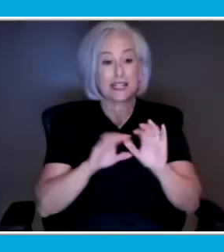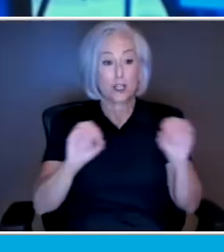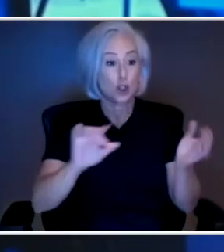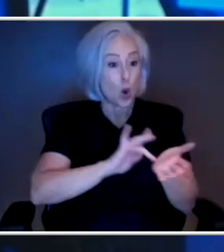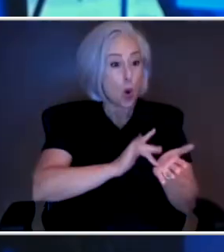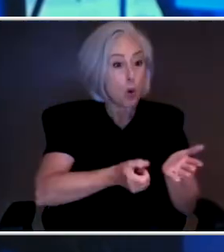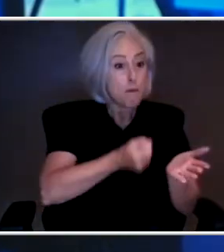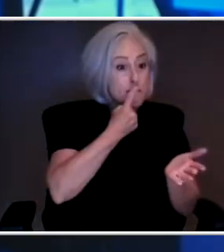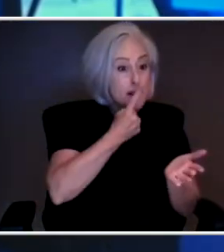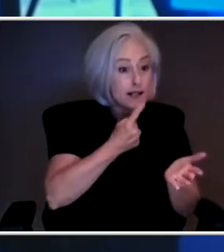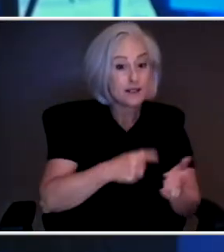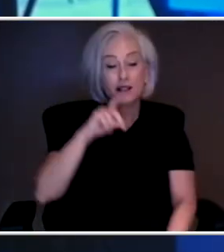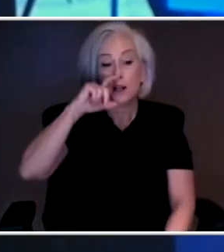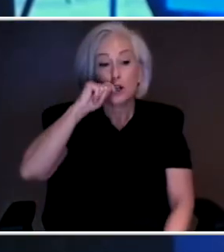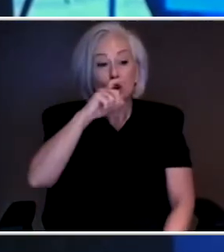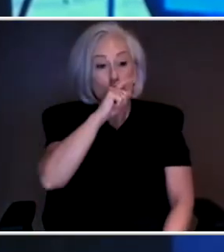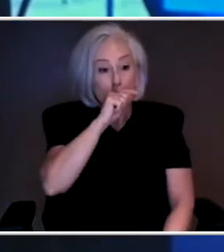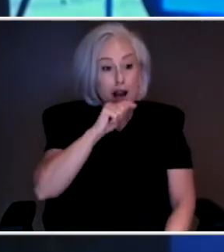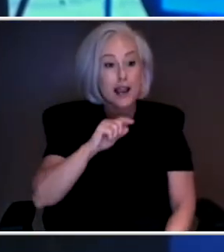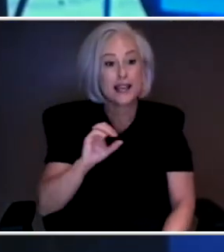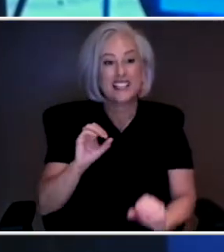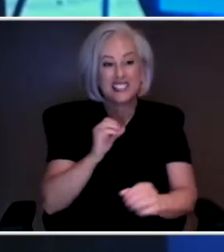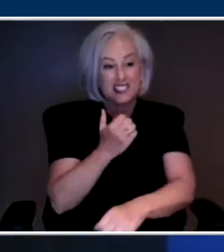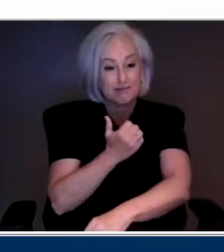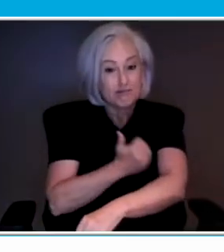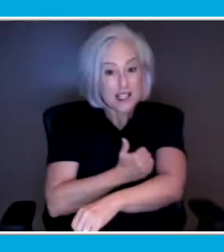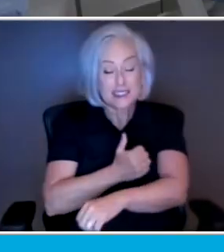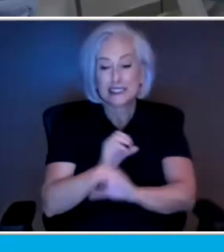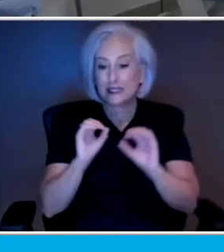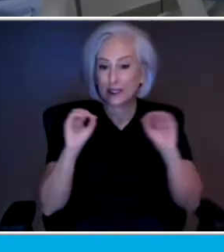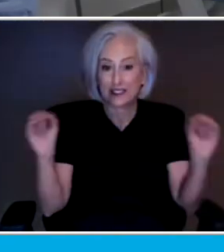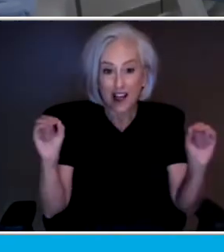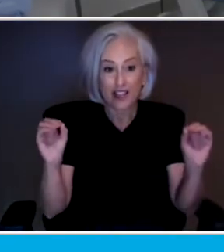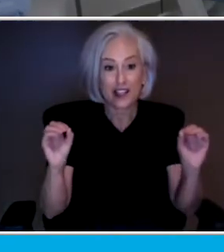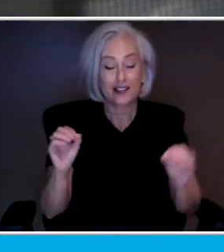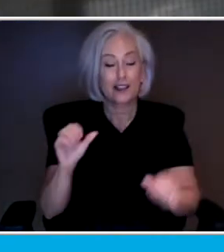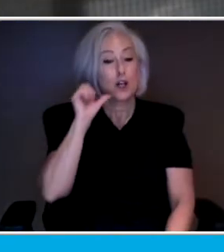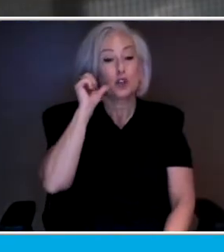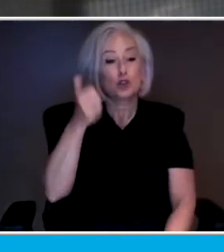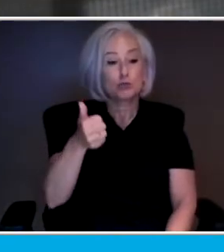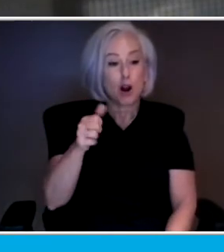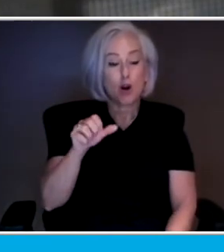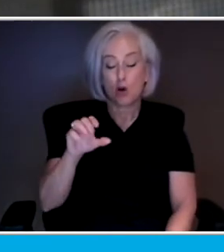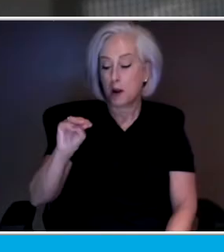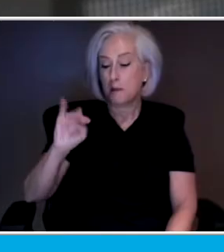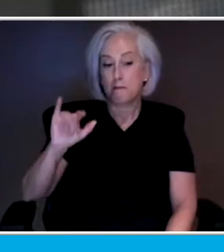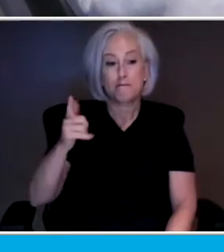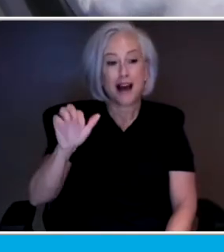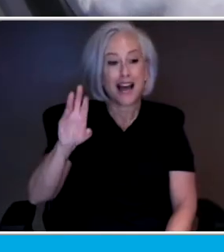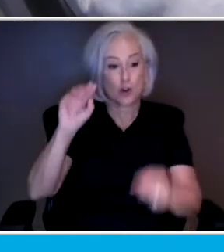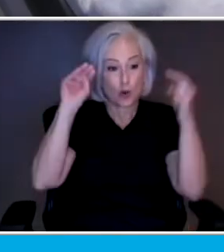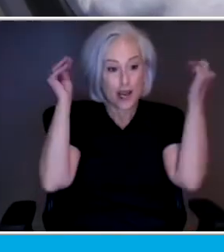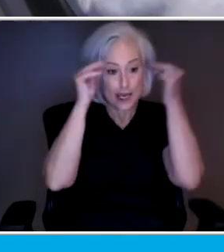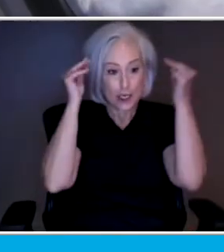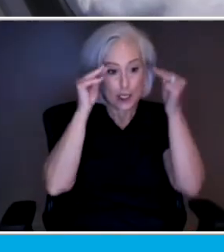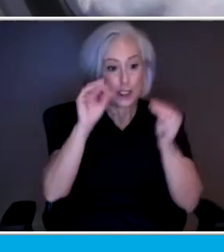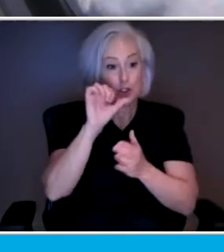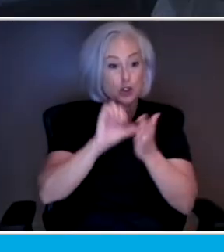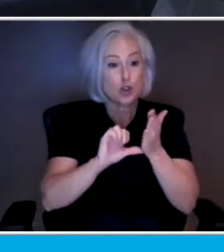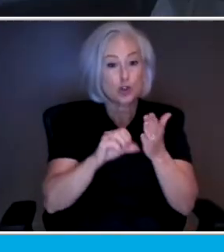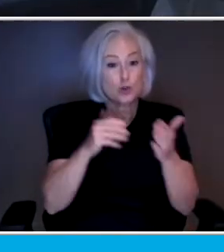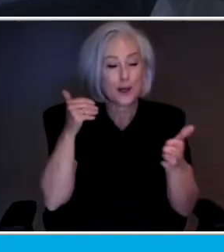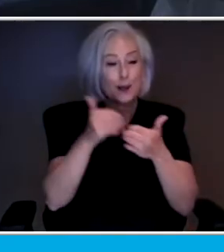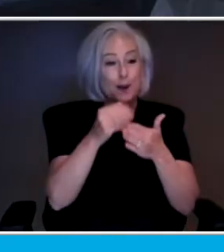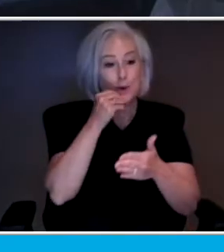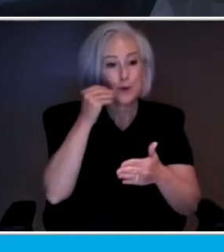drug. I'm Jessica Lovell on the next Open Mics with Dr. Stites. Migraine relief surgery offered close to home. Why patients are